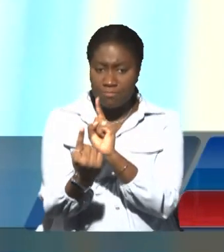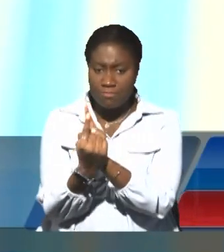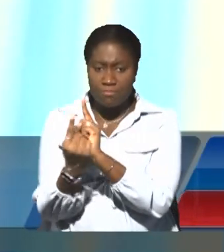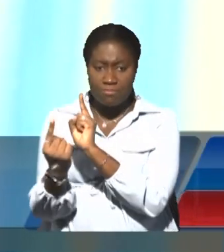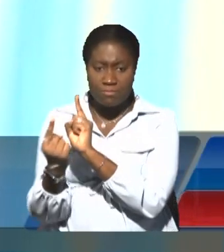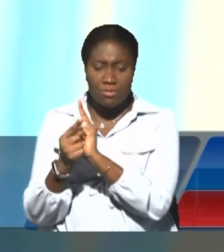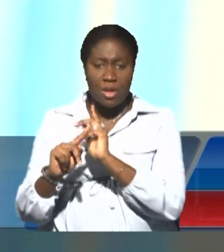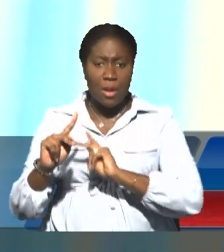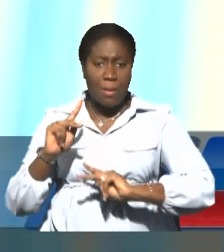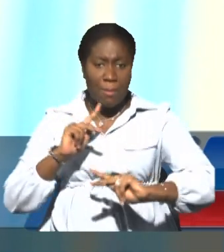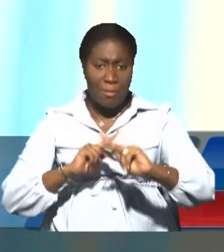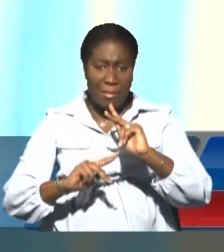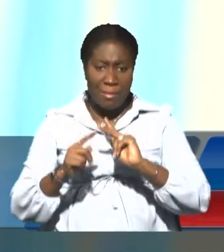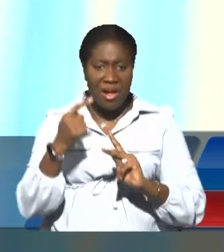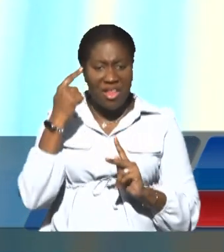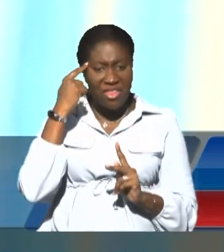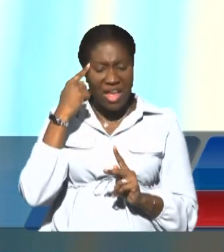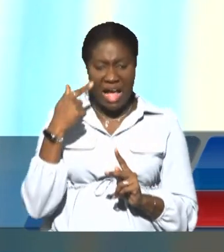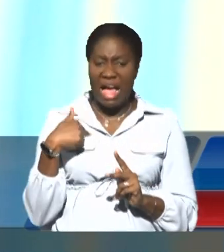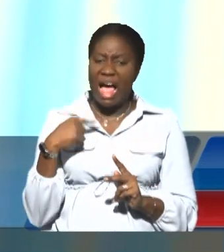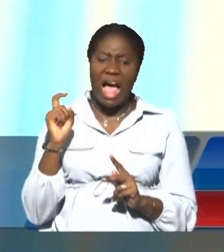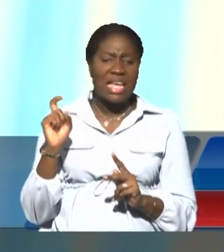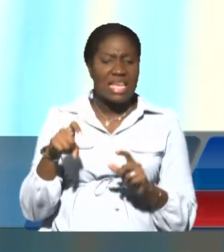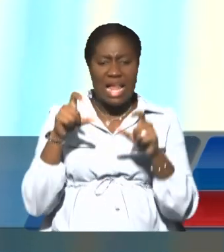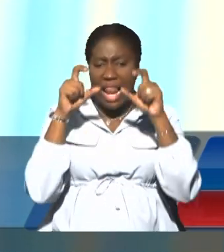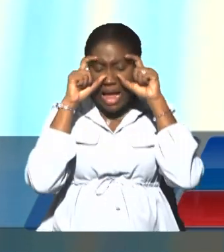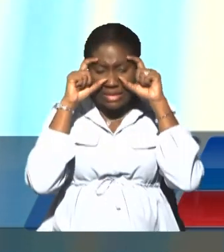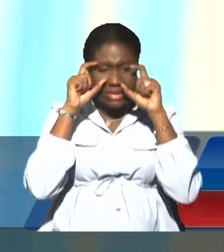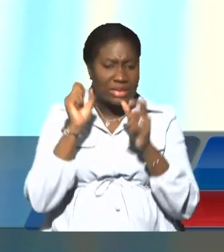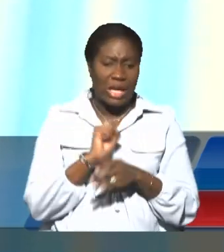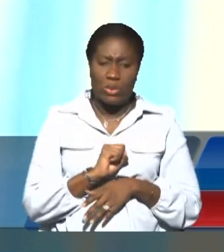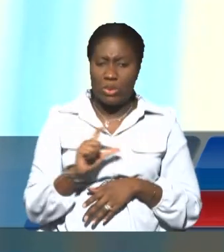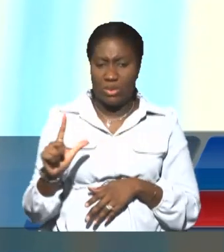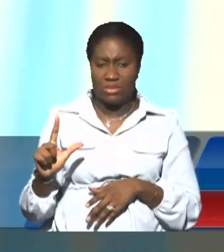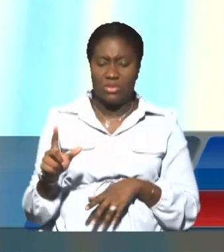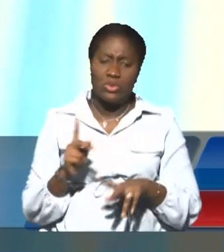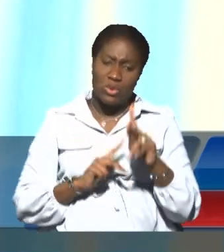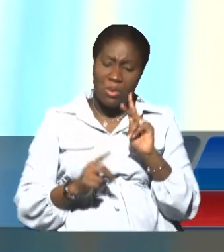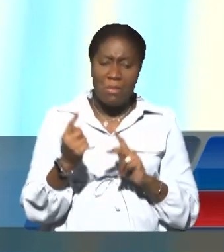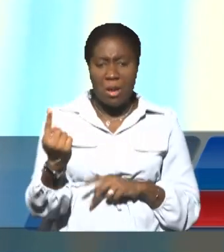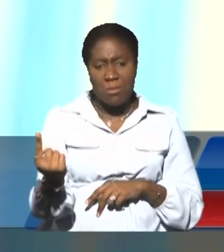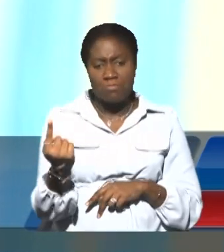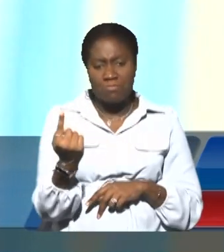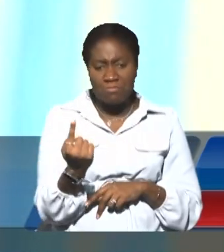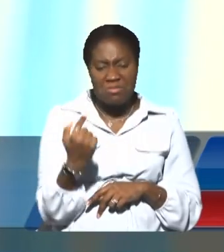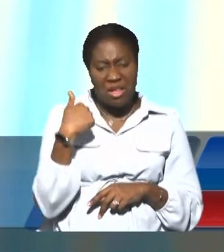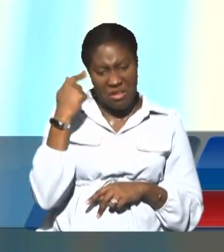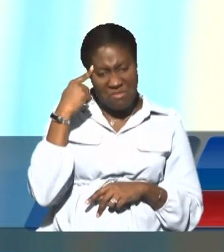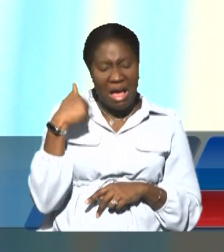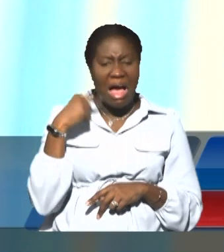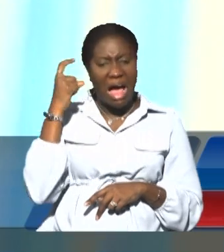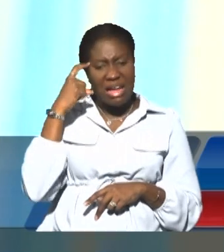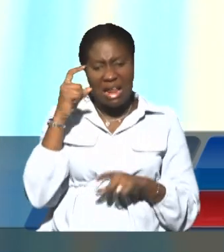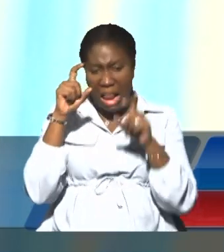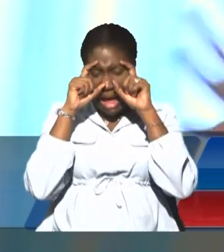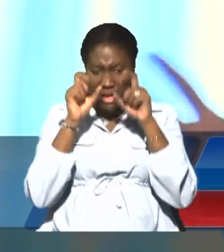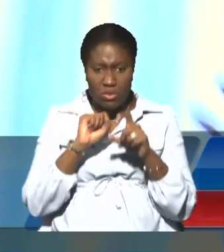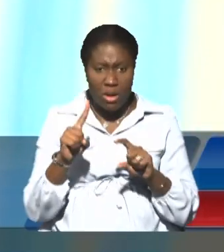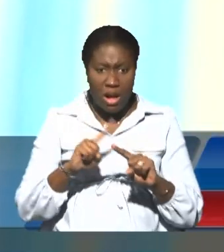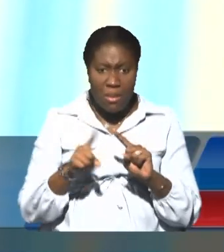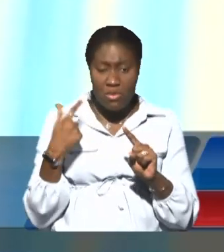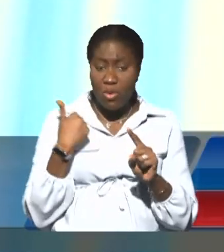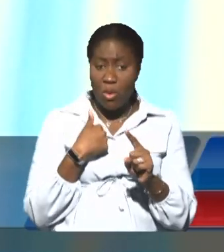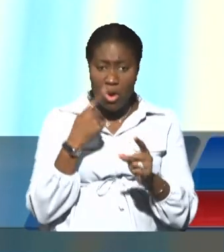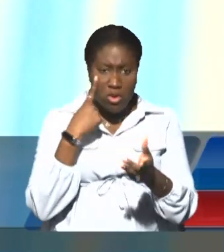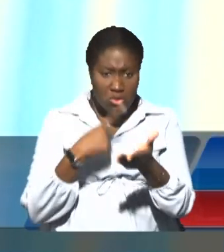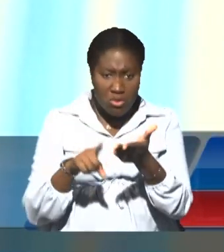they just need a glass, a pair of glasses, and they'll come to us, and we're going to see things in their eyes that they